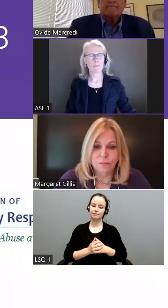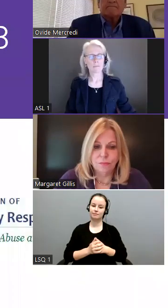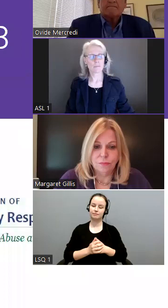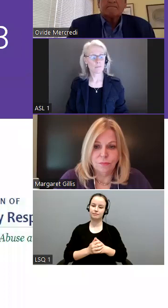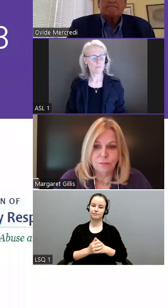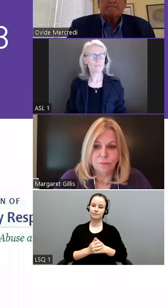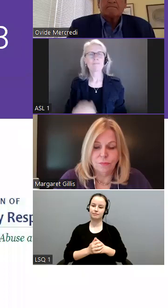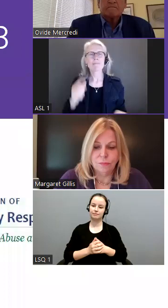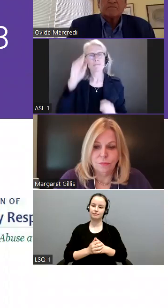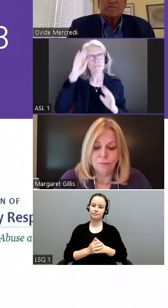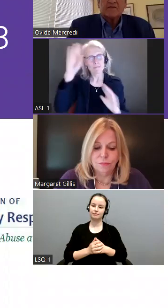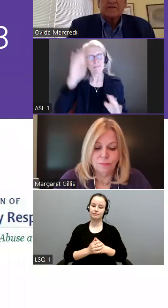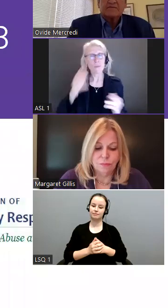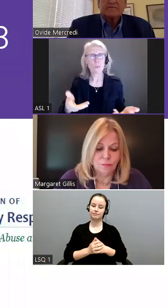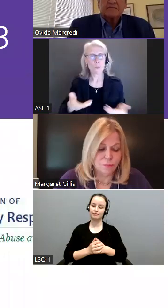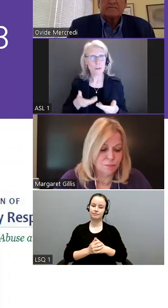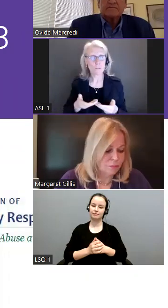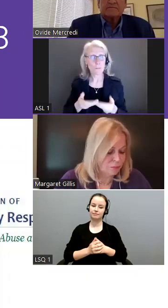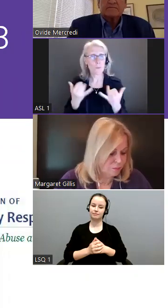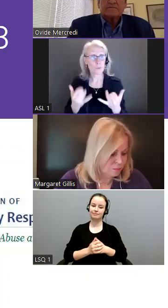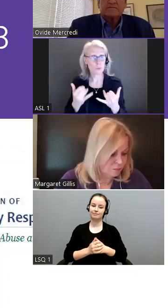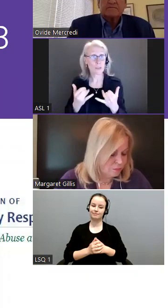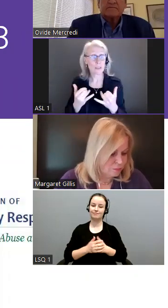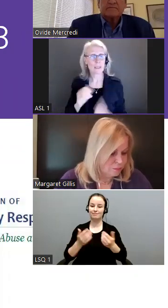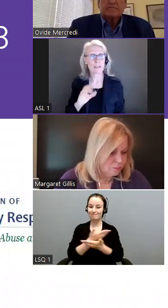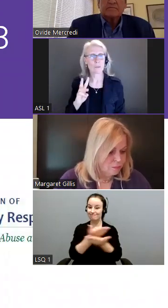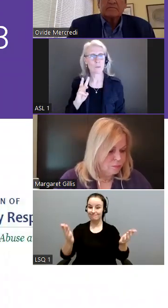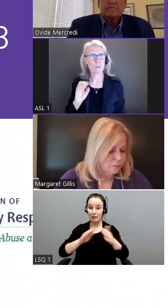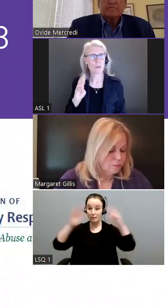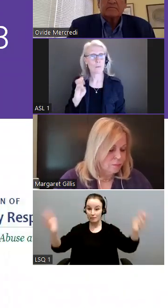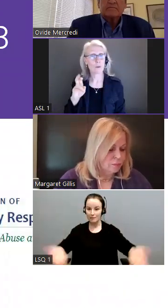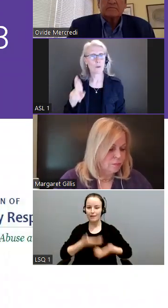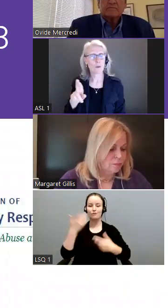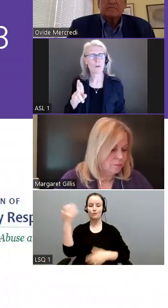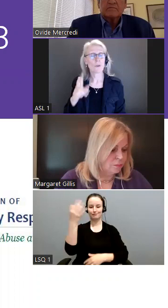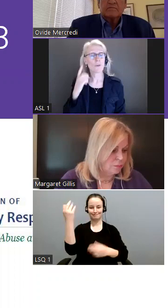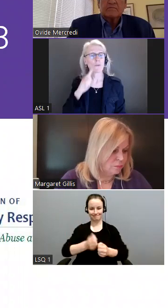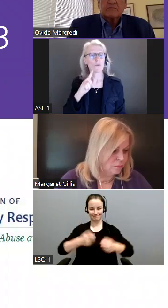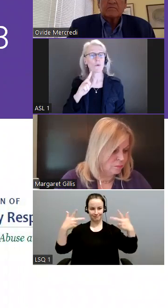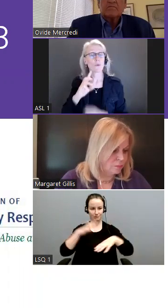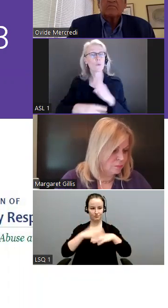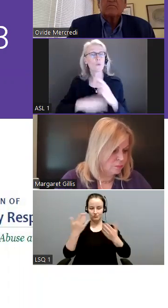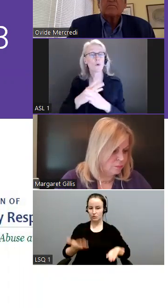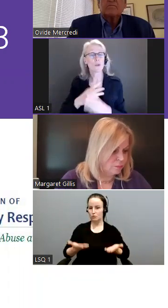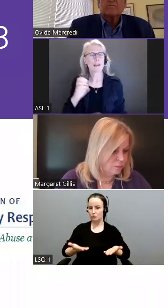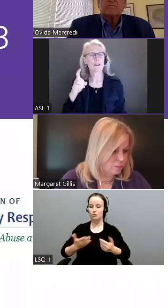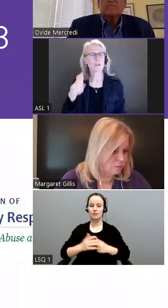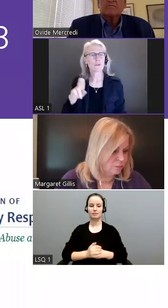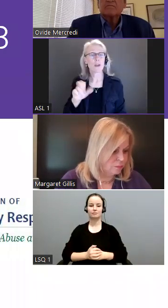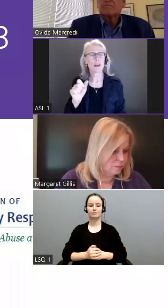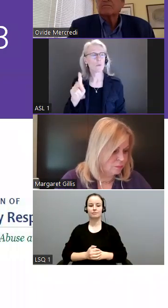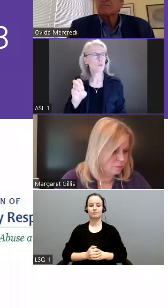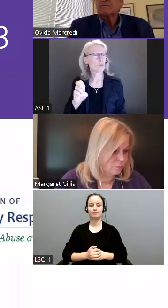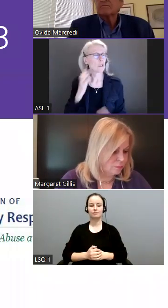So welcome everyone to today's webinar, recognizing World Elder Abuse Awareness Day. We are so happy that you are able to